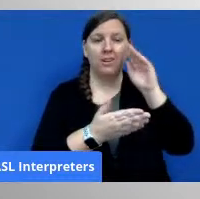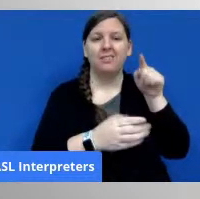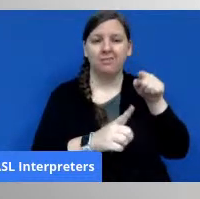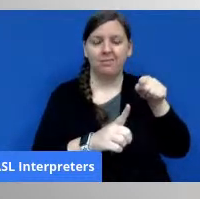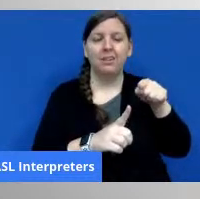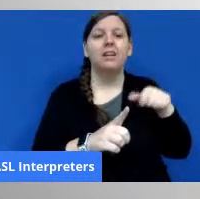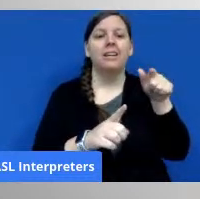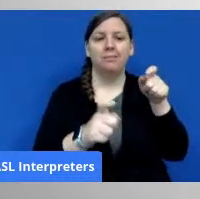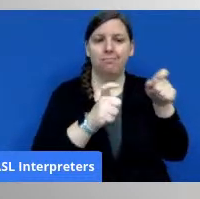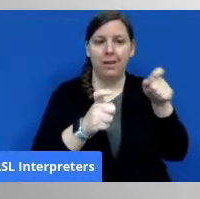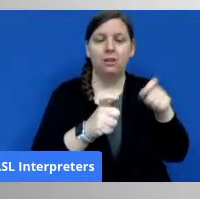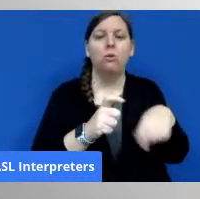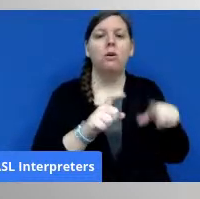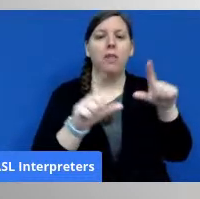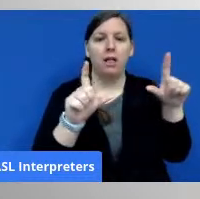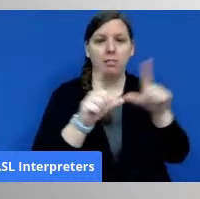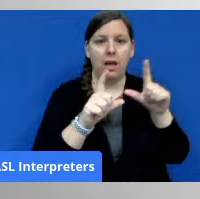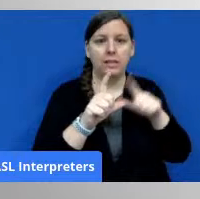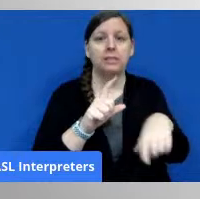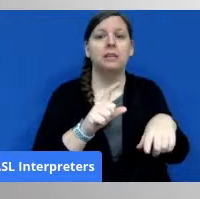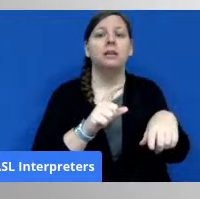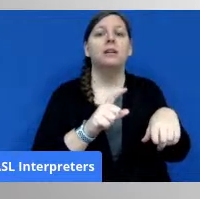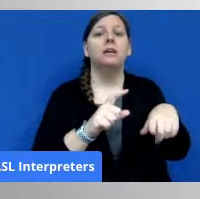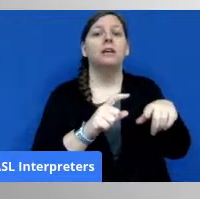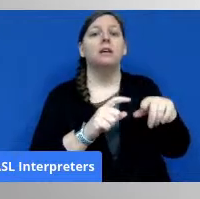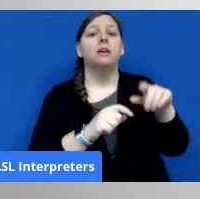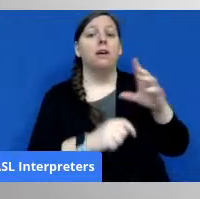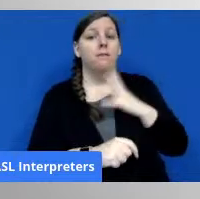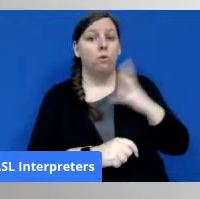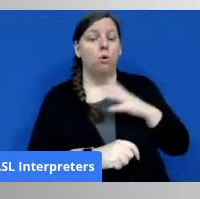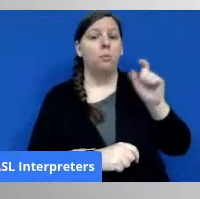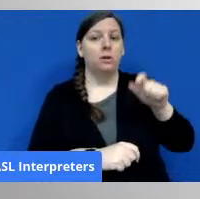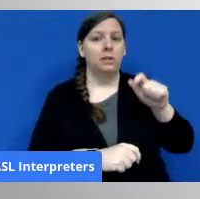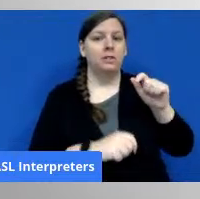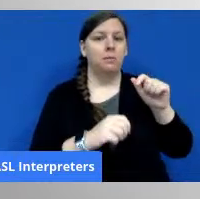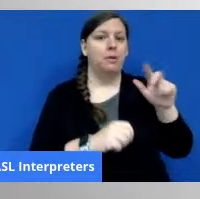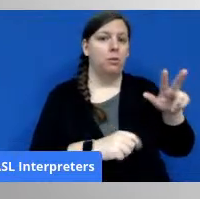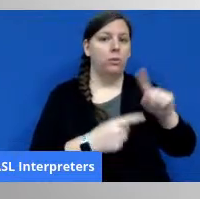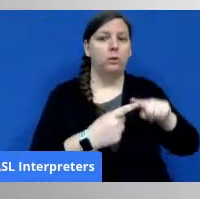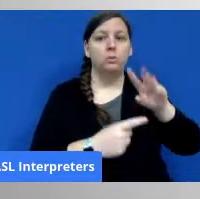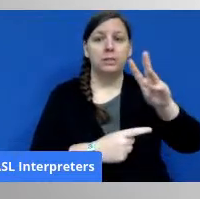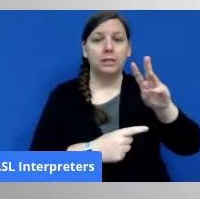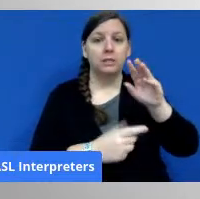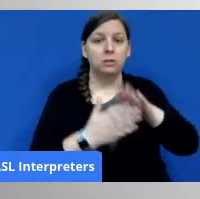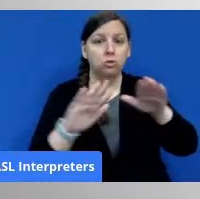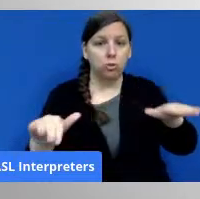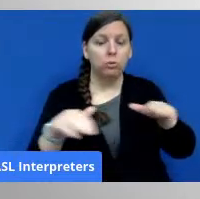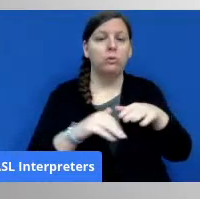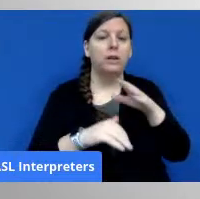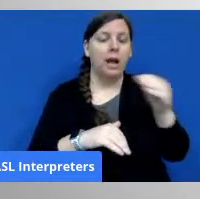3 to 6 children, but also goes through a formal process of licensure. Next slide, please.